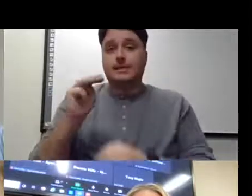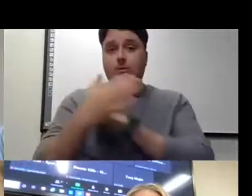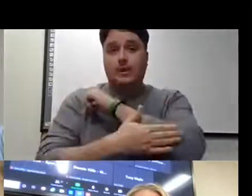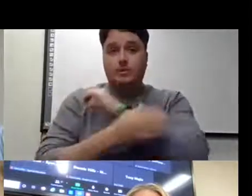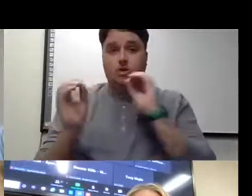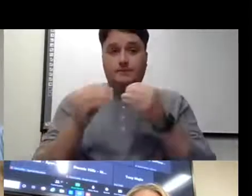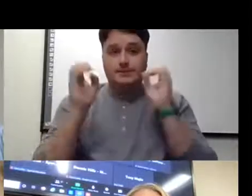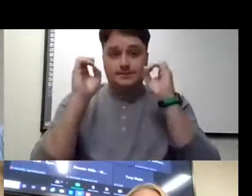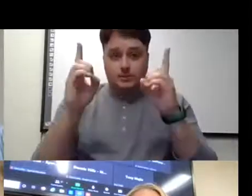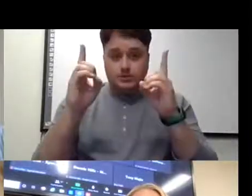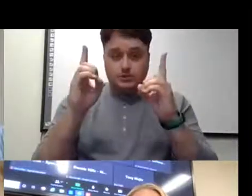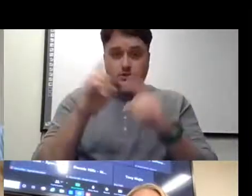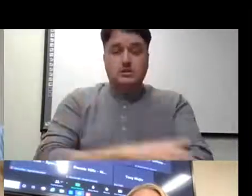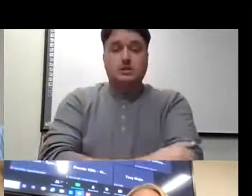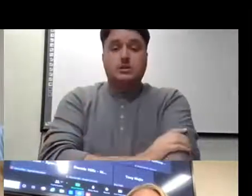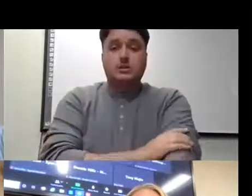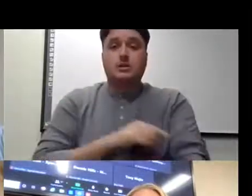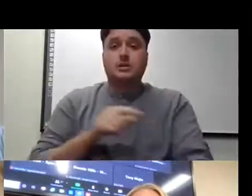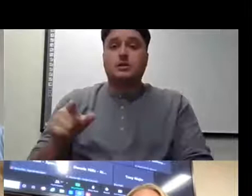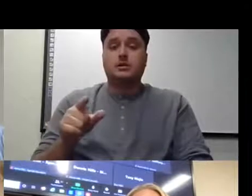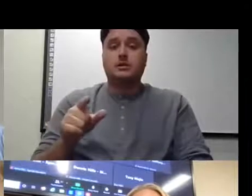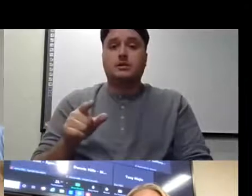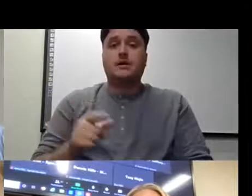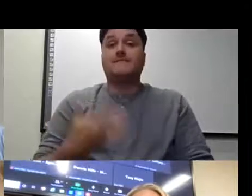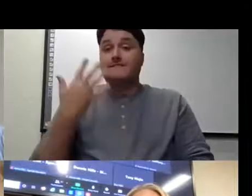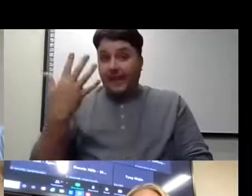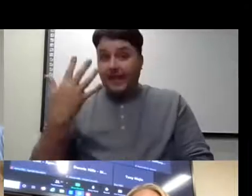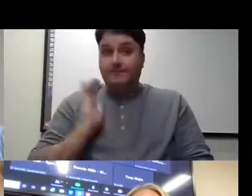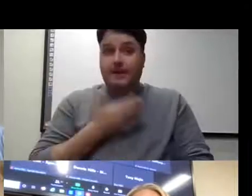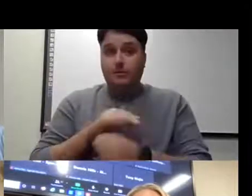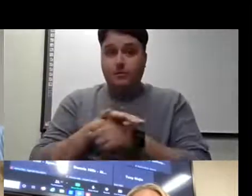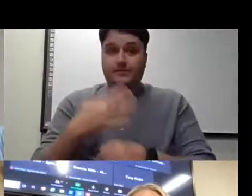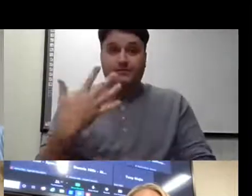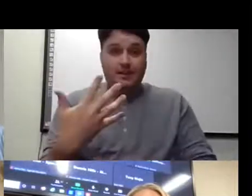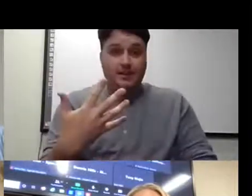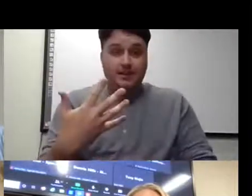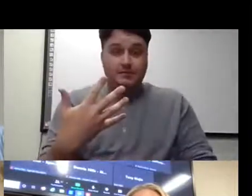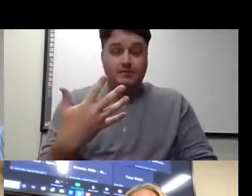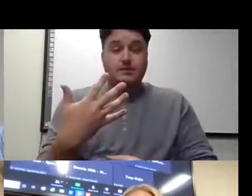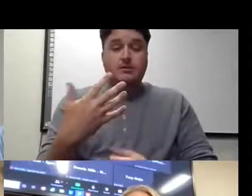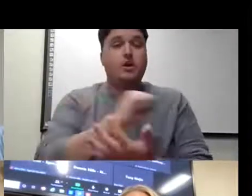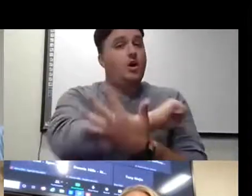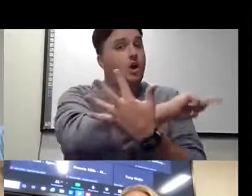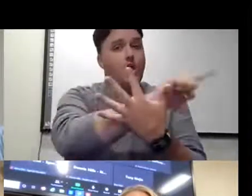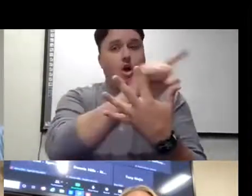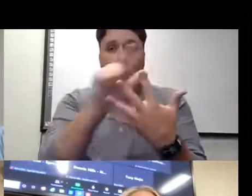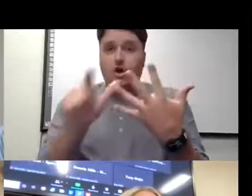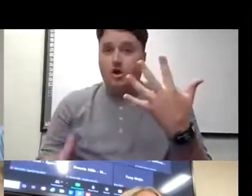of Education at 5 of our sites, that all 5